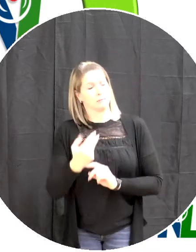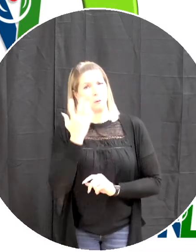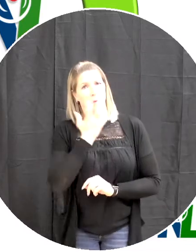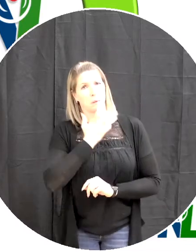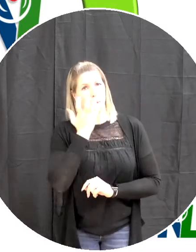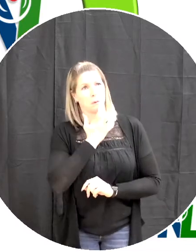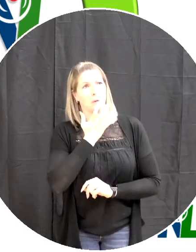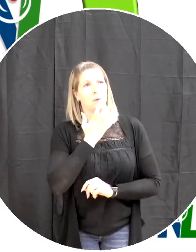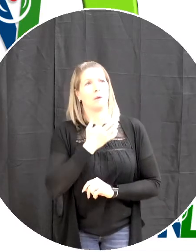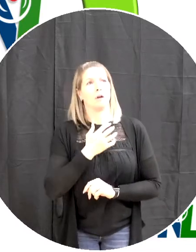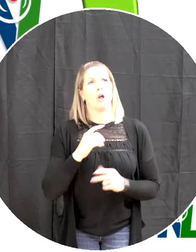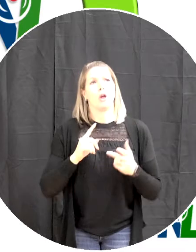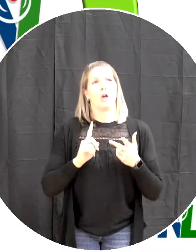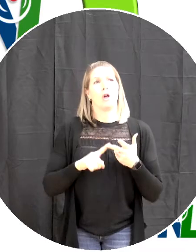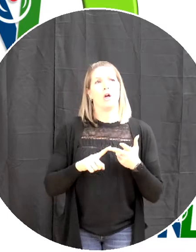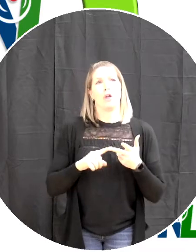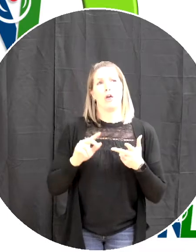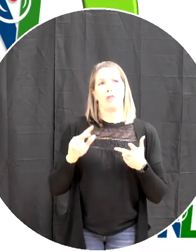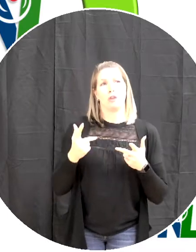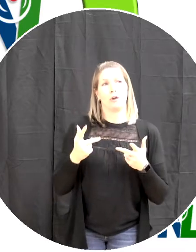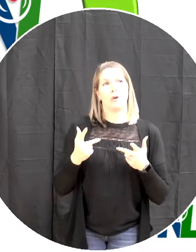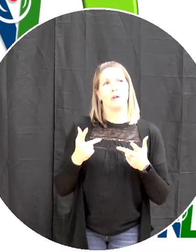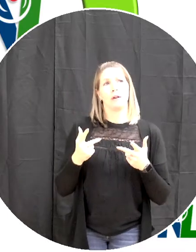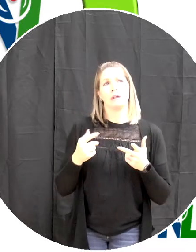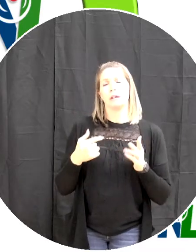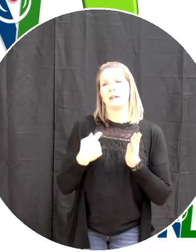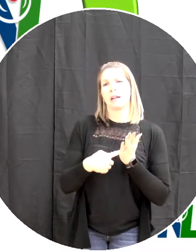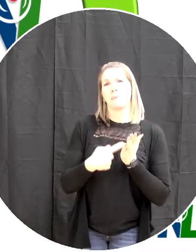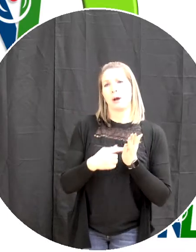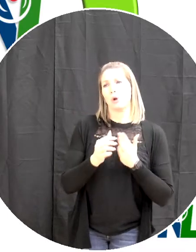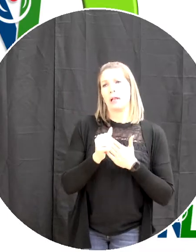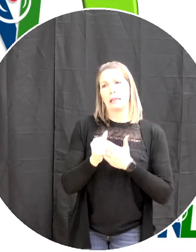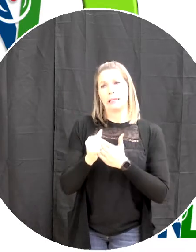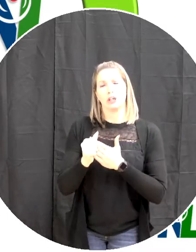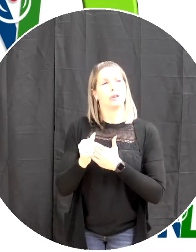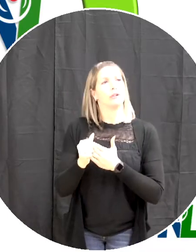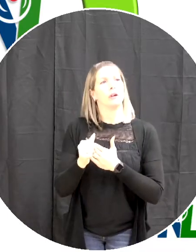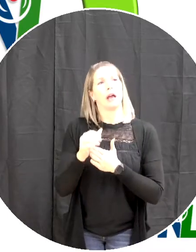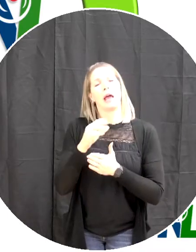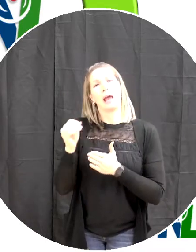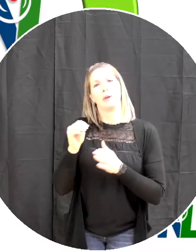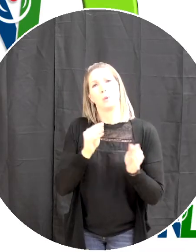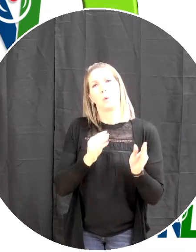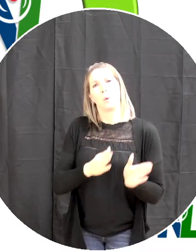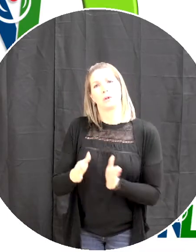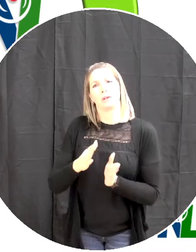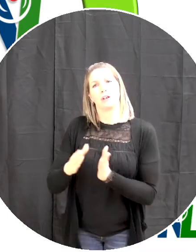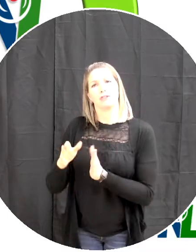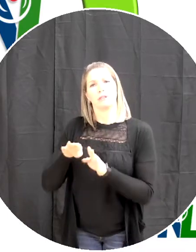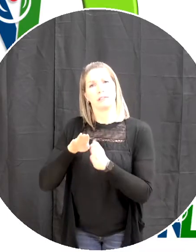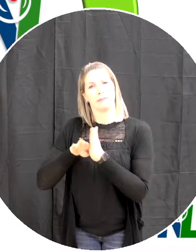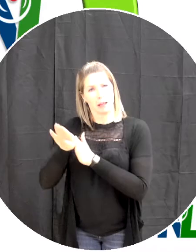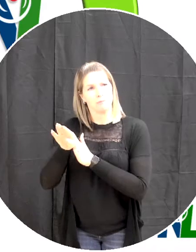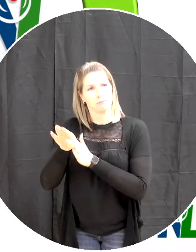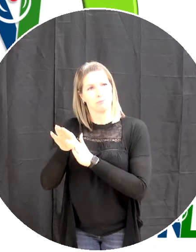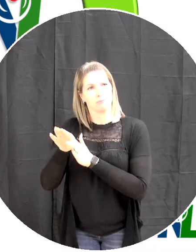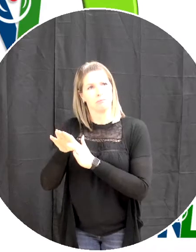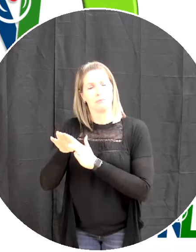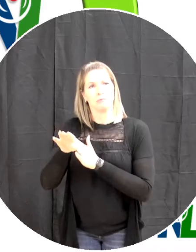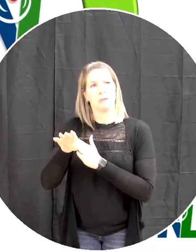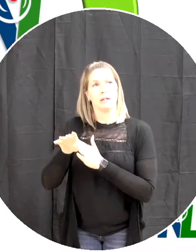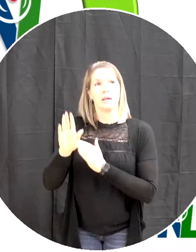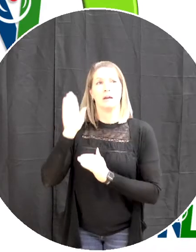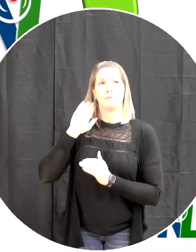In the third bullet is on leadership development, organizational effectiveness. Prior to this iteration of the strategic plan, it was always just